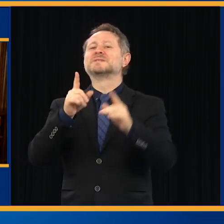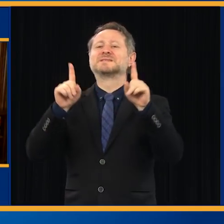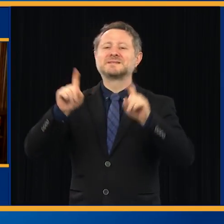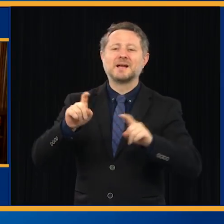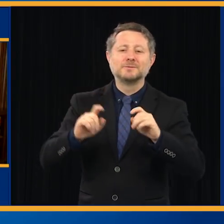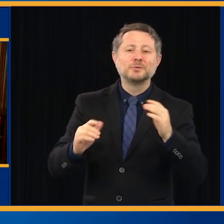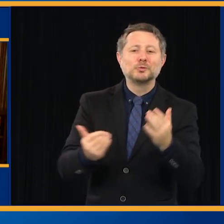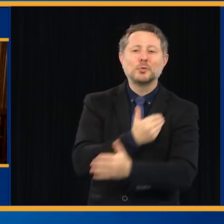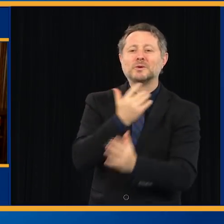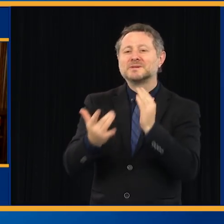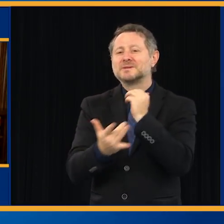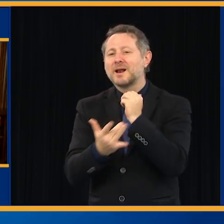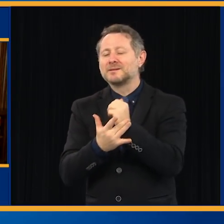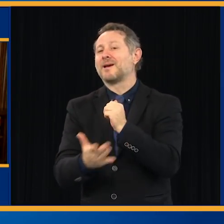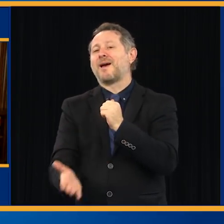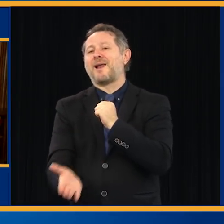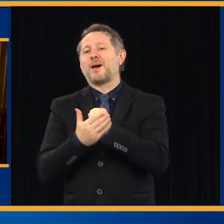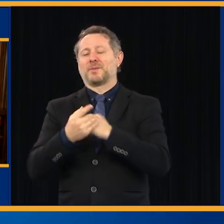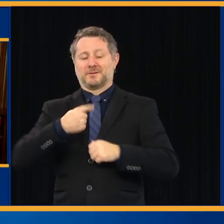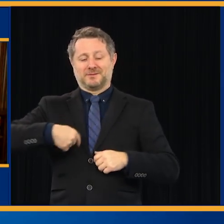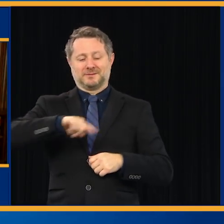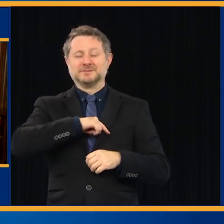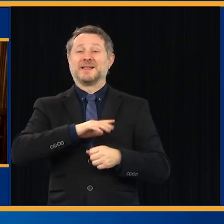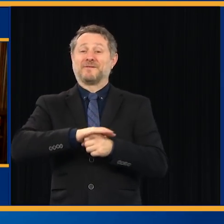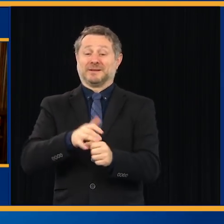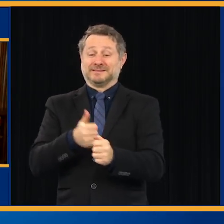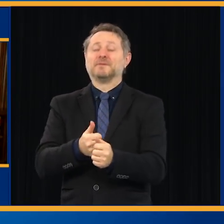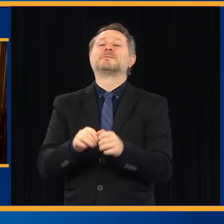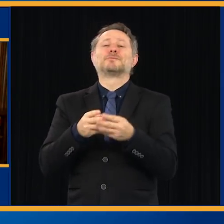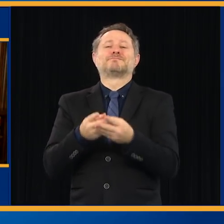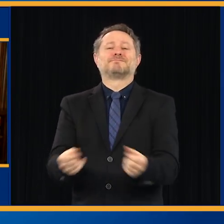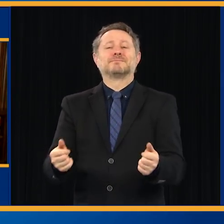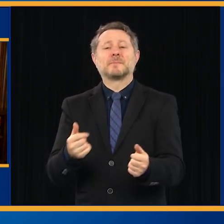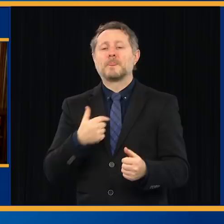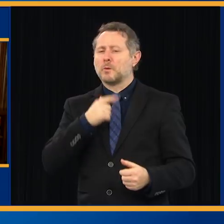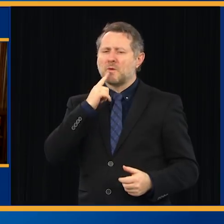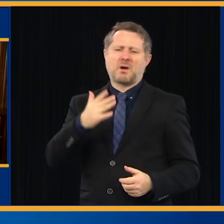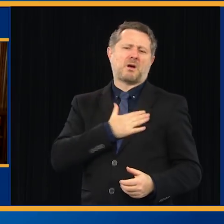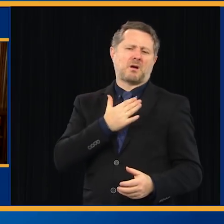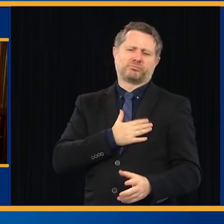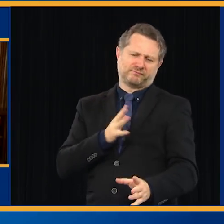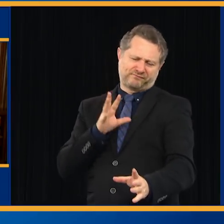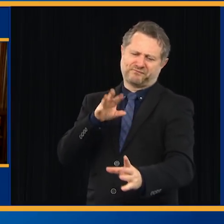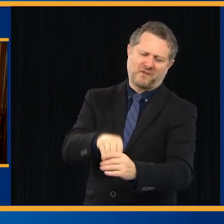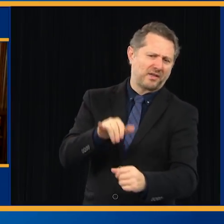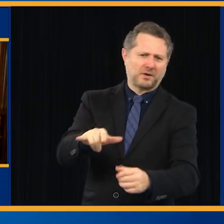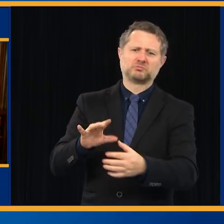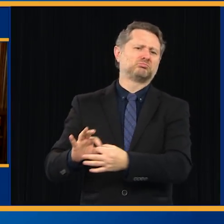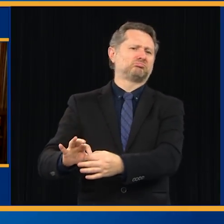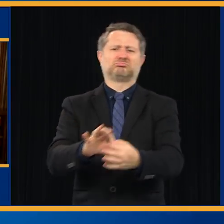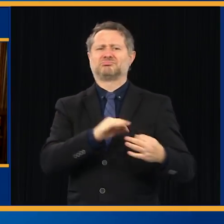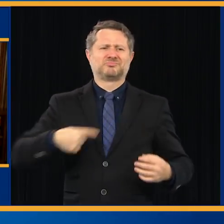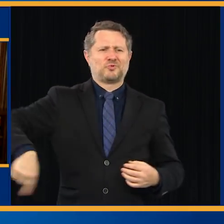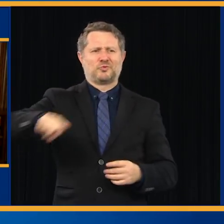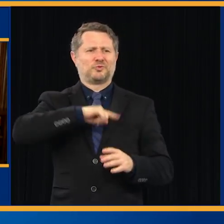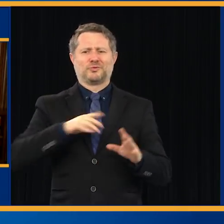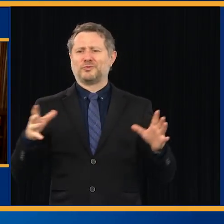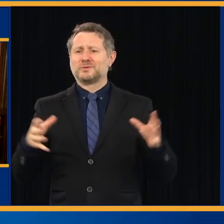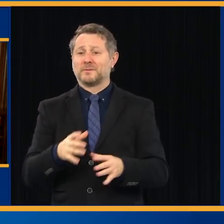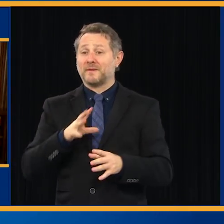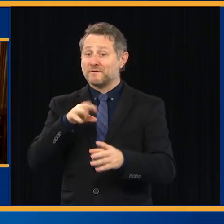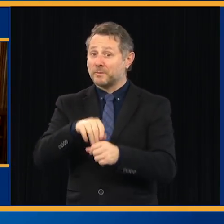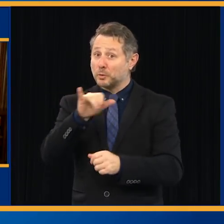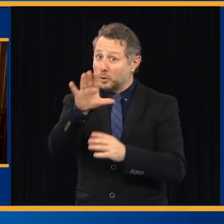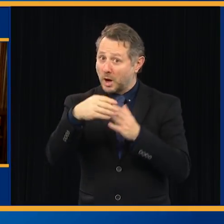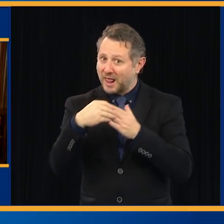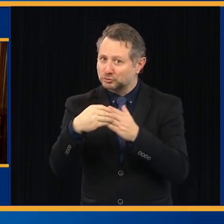we respond to this. So I couldn't be happier to be part of this coalition. a part of your leadership team, Governor